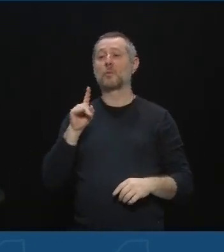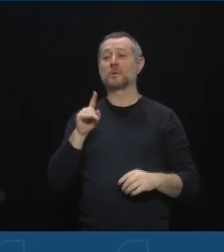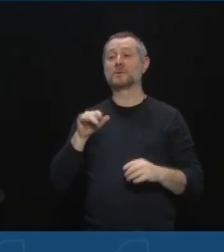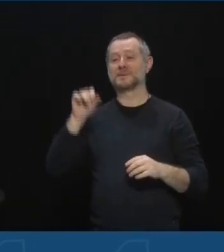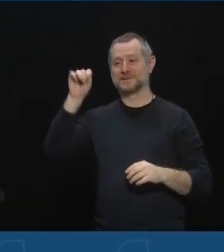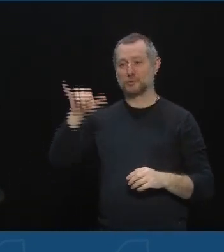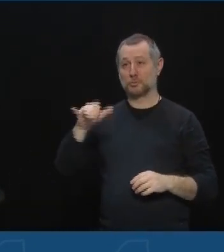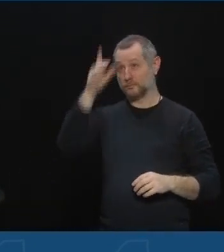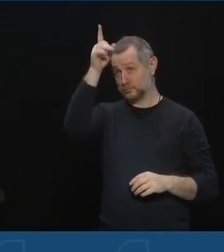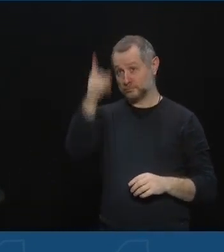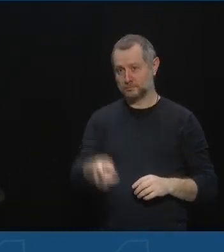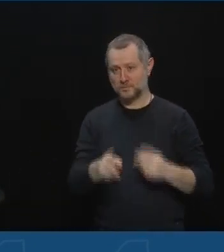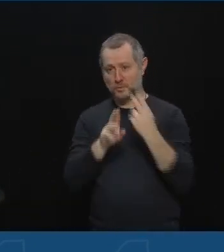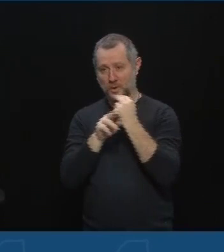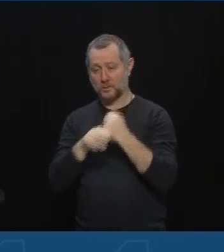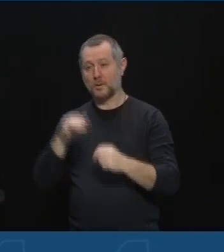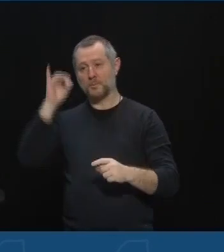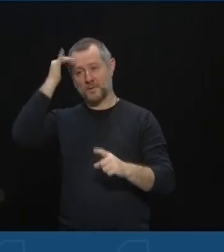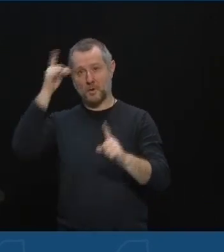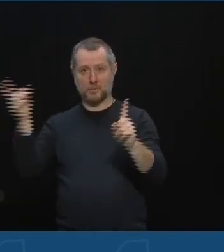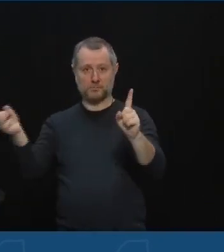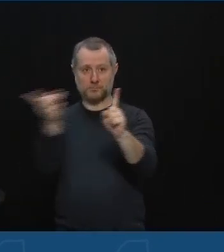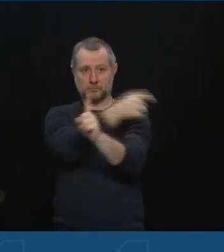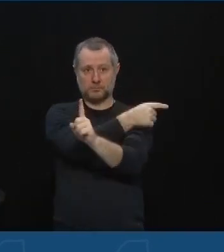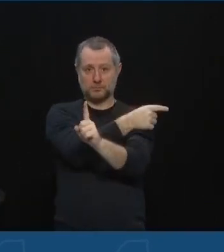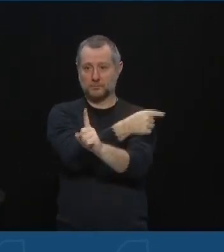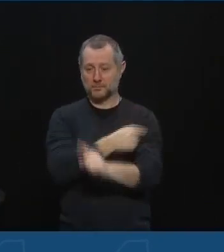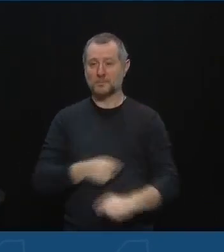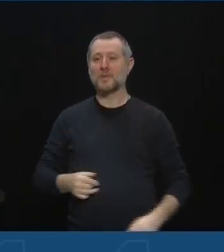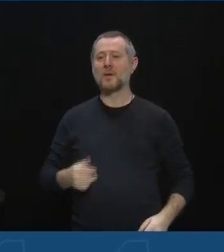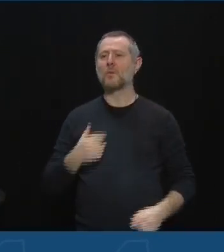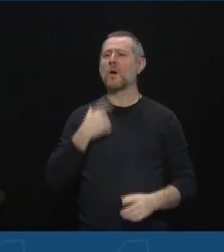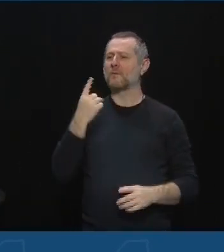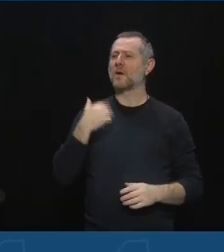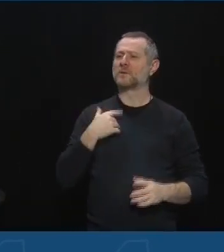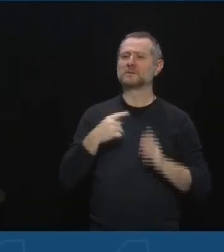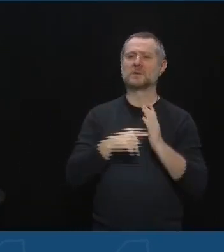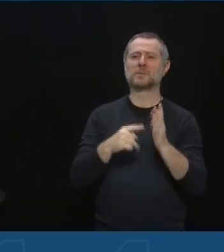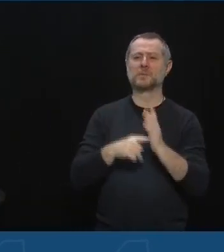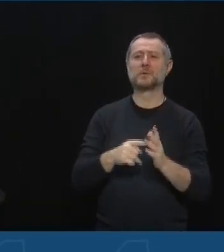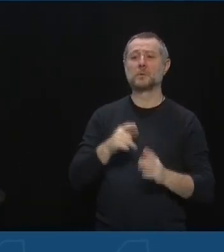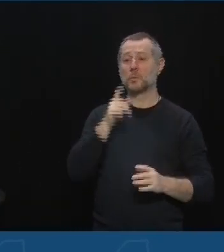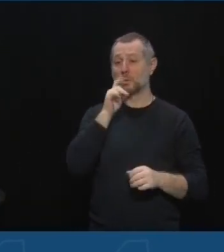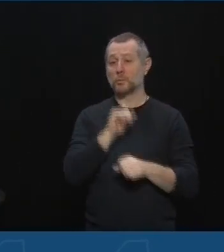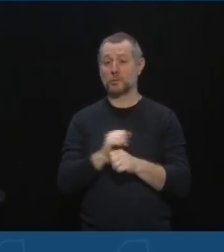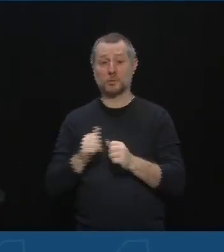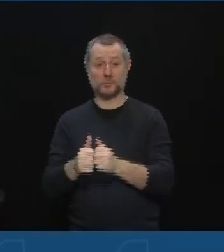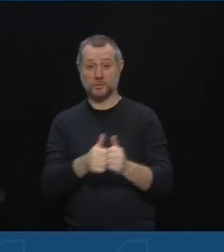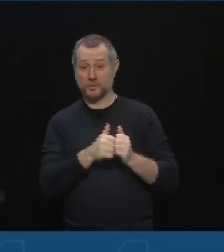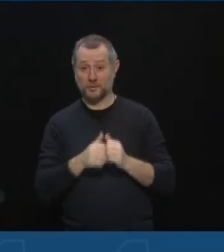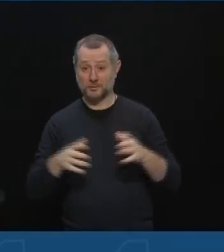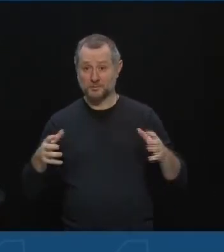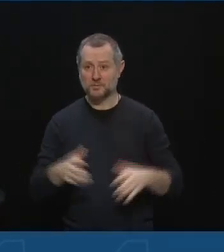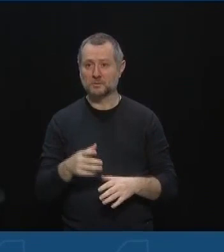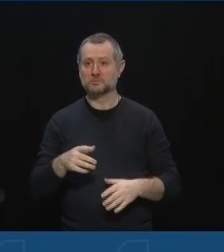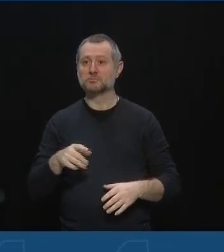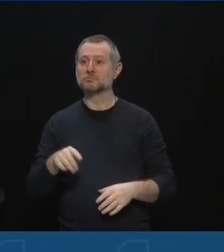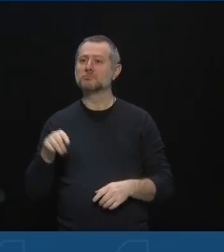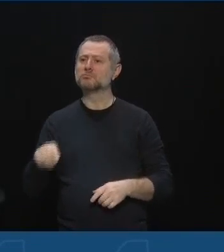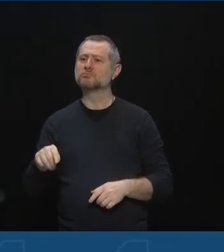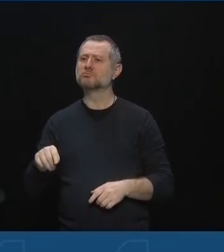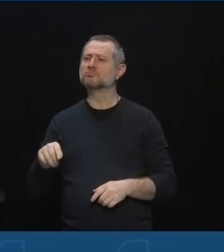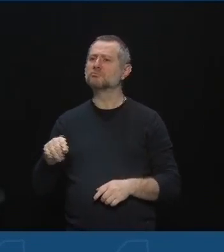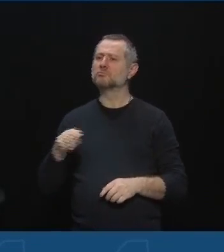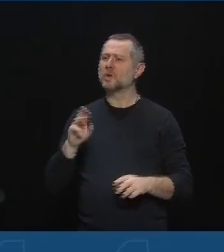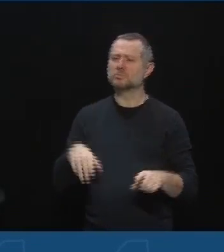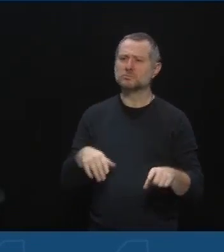in Buffalo, and I always say there's an example out there. There's an example of what people came together and did in Rochester, and it is extraordinary. I